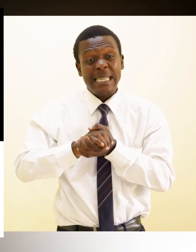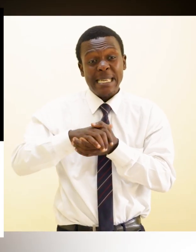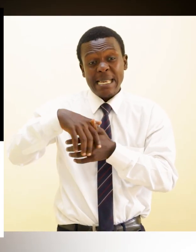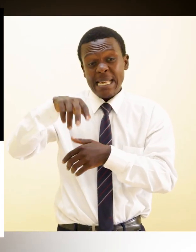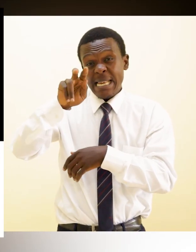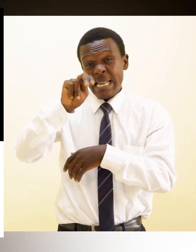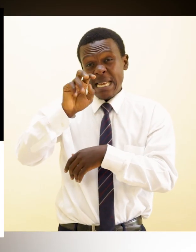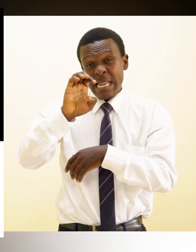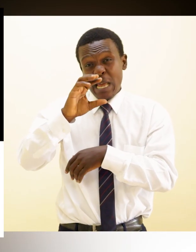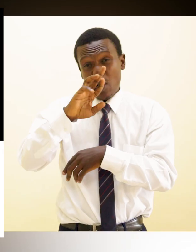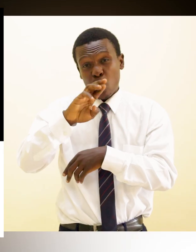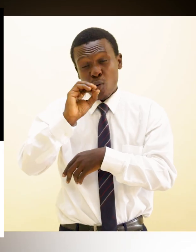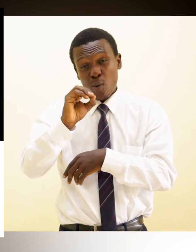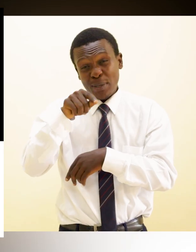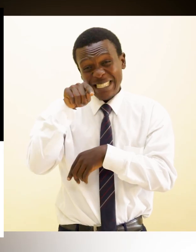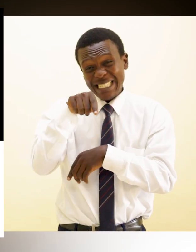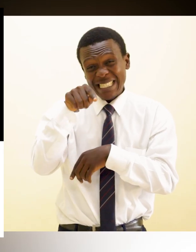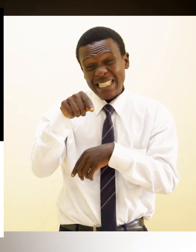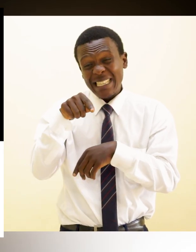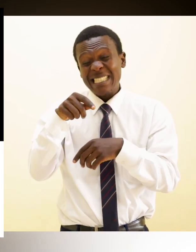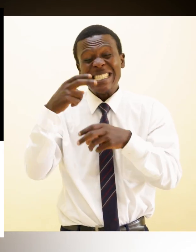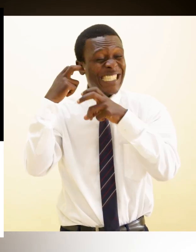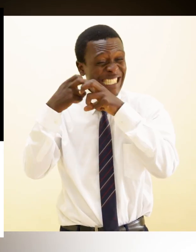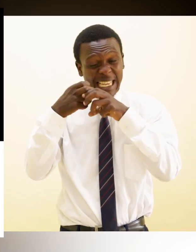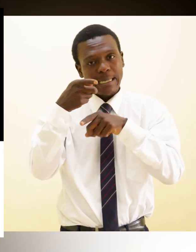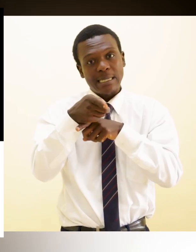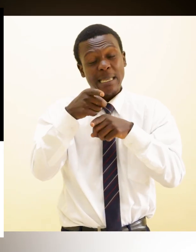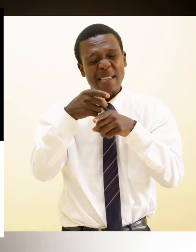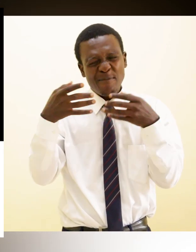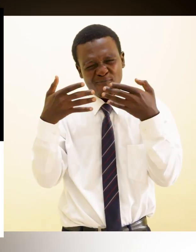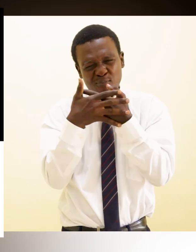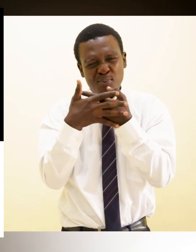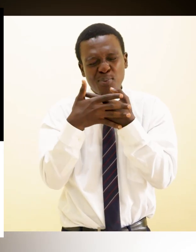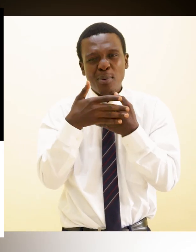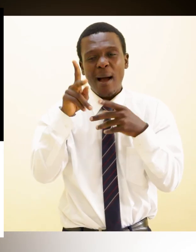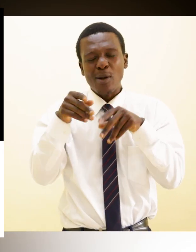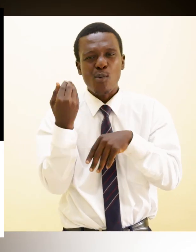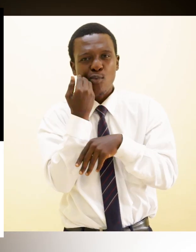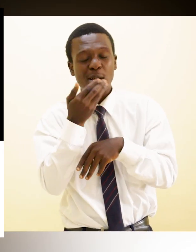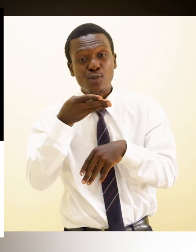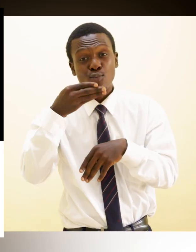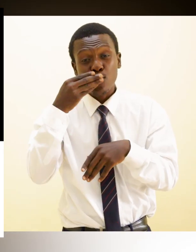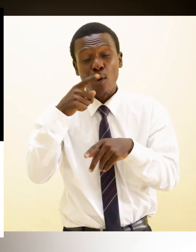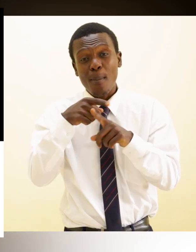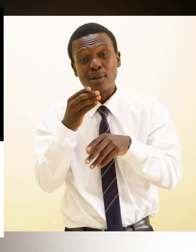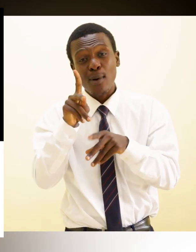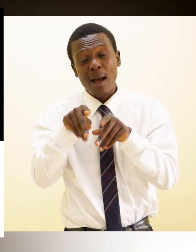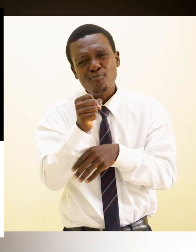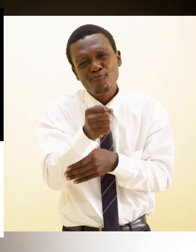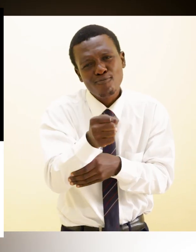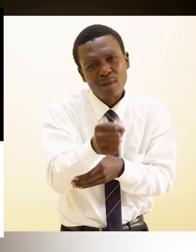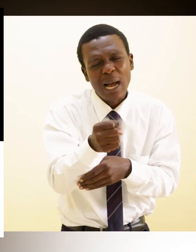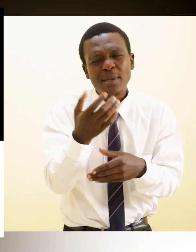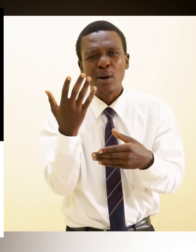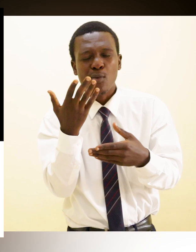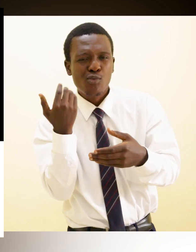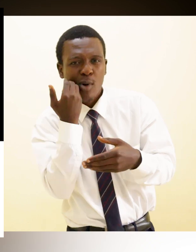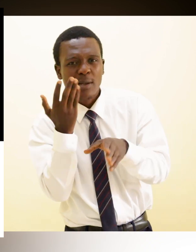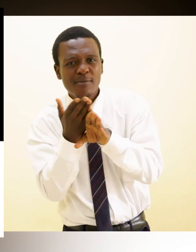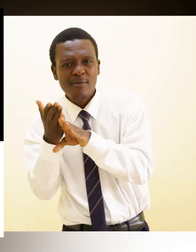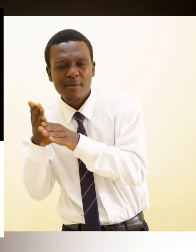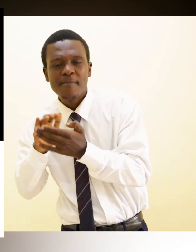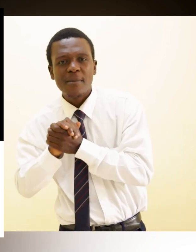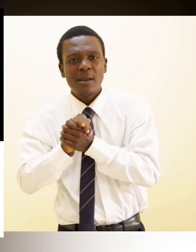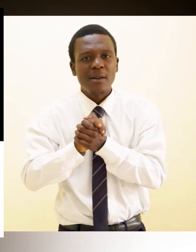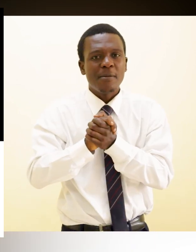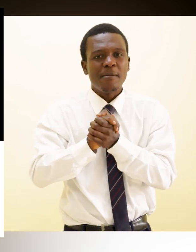Necrotizing otitis externa is rare but serious, affecting diabetics and elderly with disproportionate pain and potential